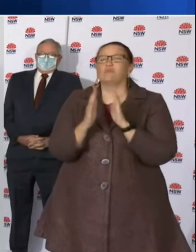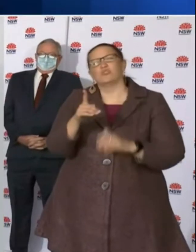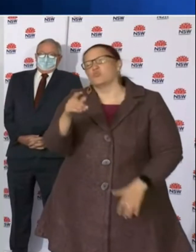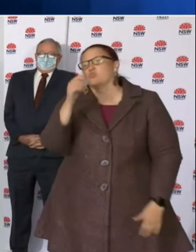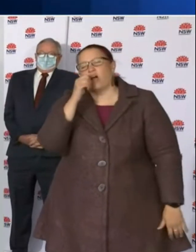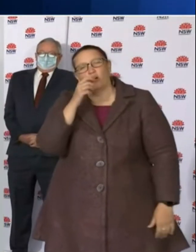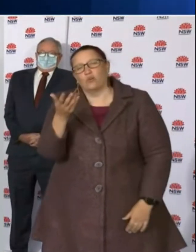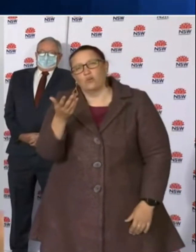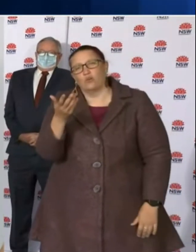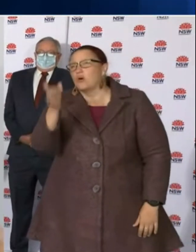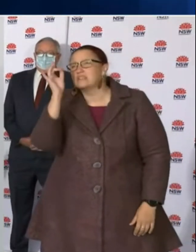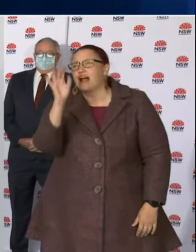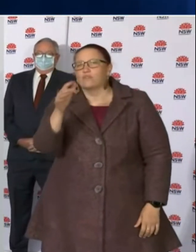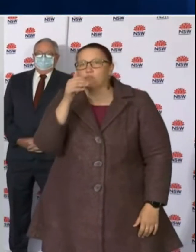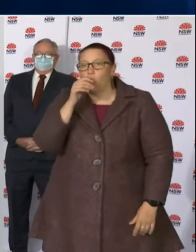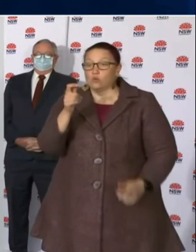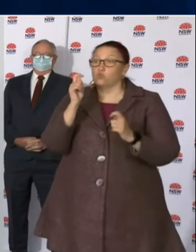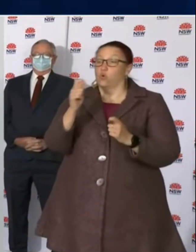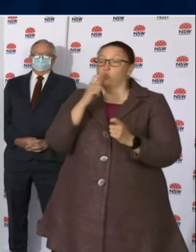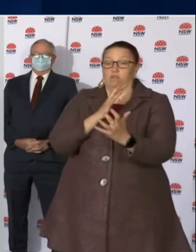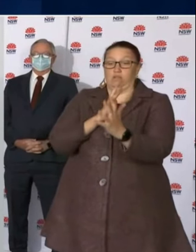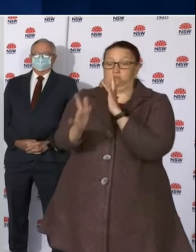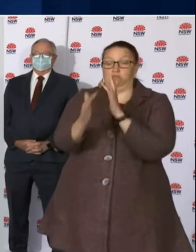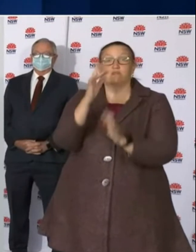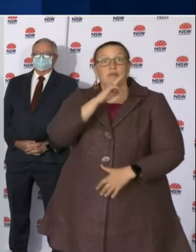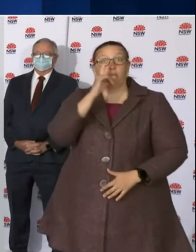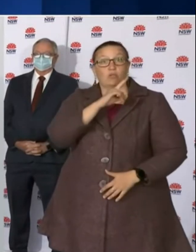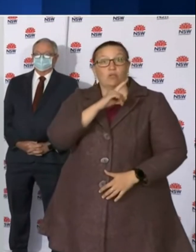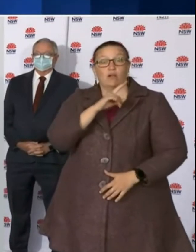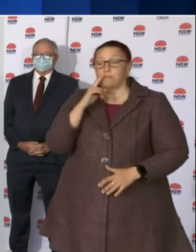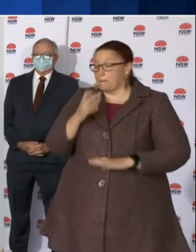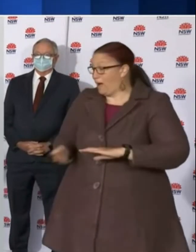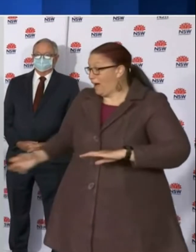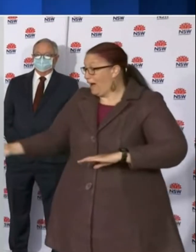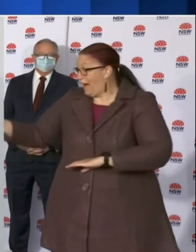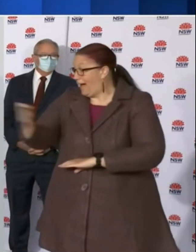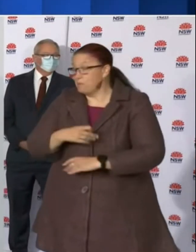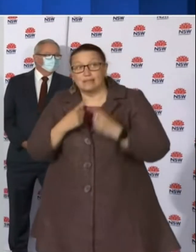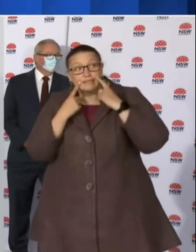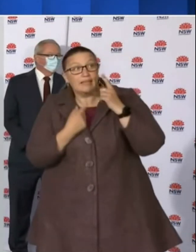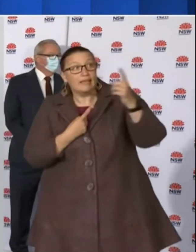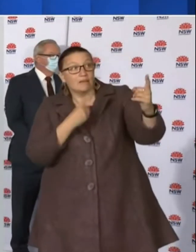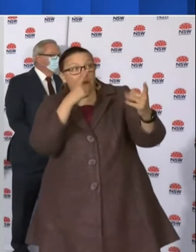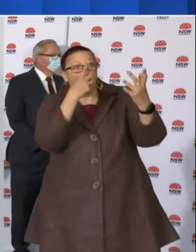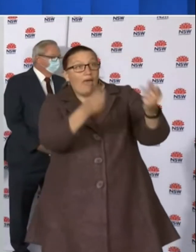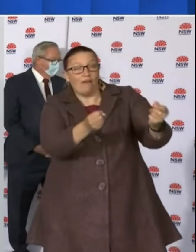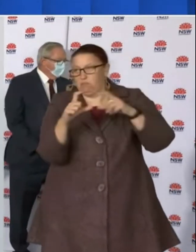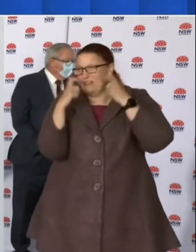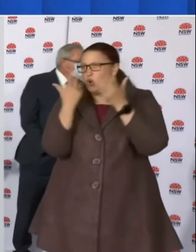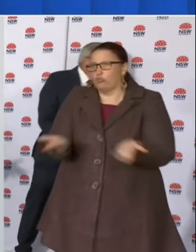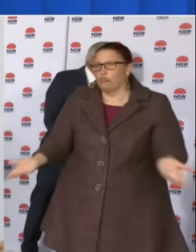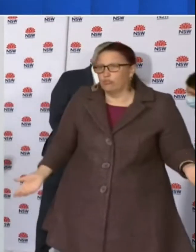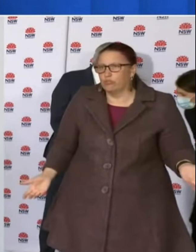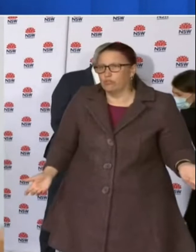you're going to be coming across people, when you're in a busy environment, when you're queuing for the coffee shop. So clearly